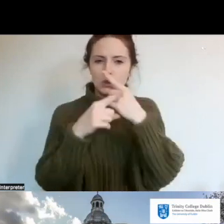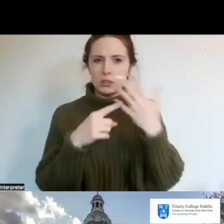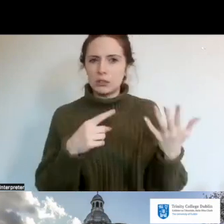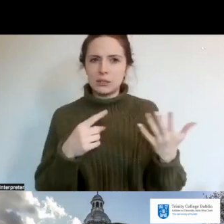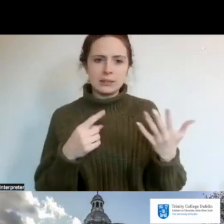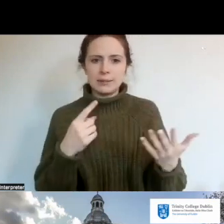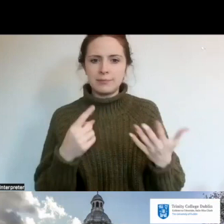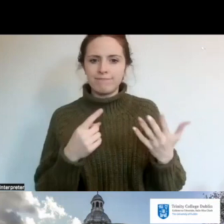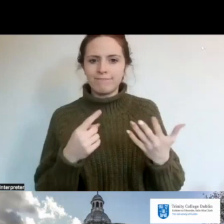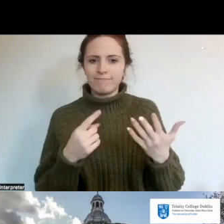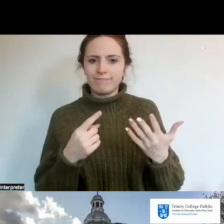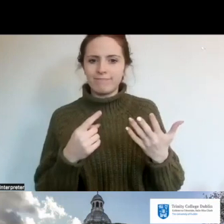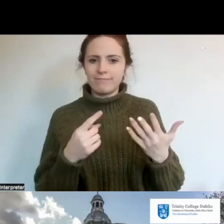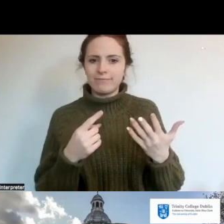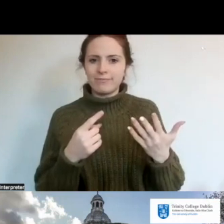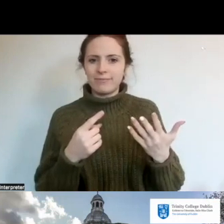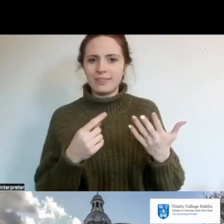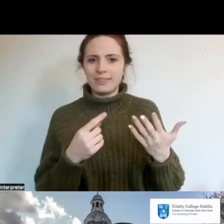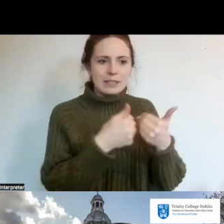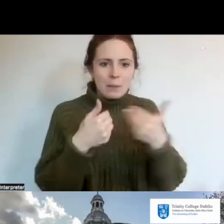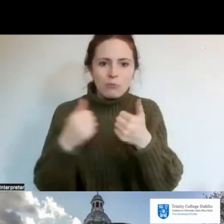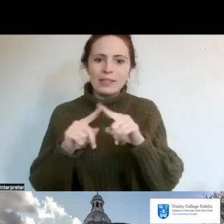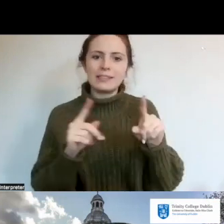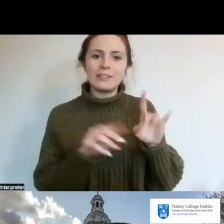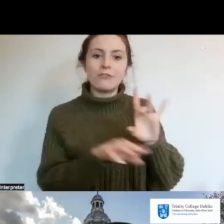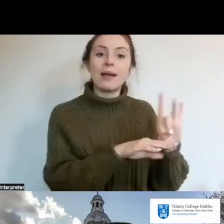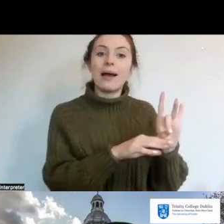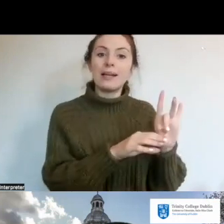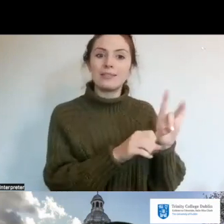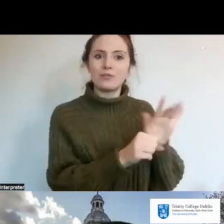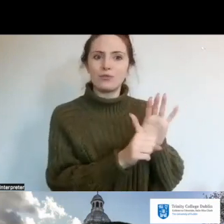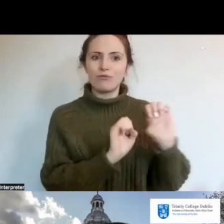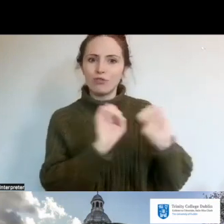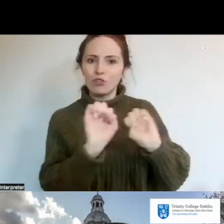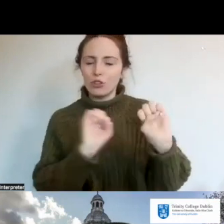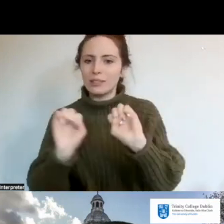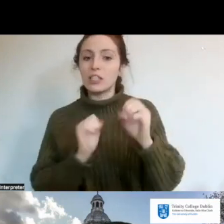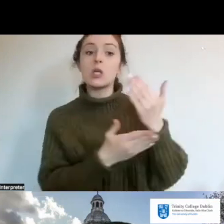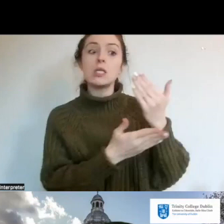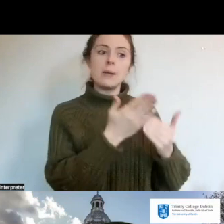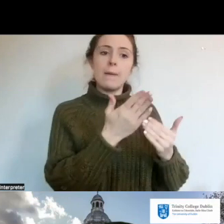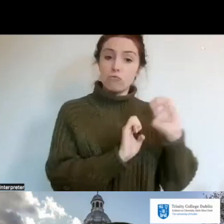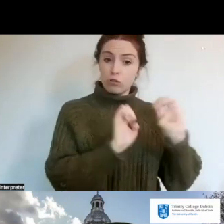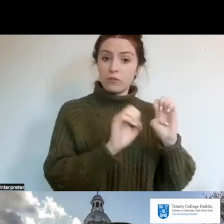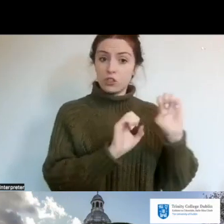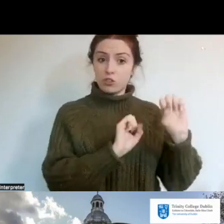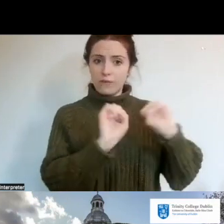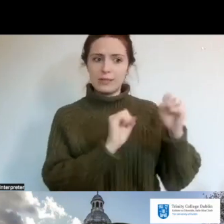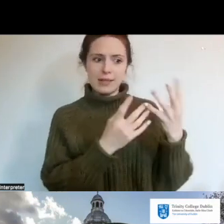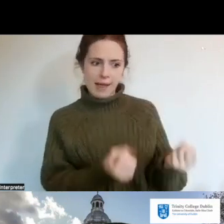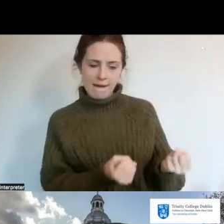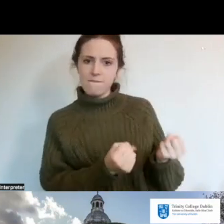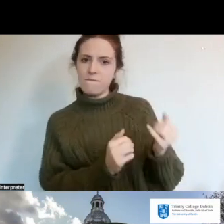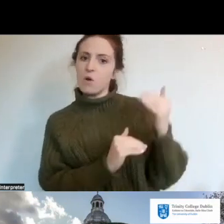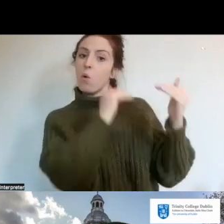to delineate different types of services. And yes, some services had aging aged care facilities, but